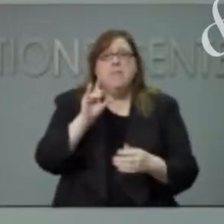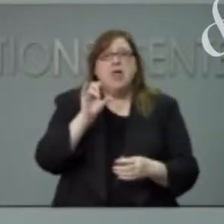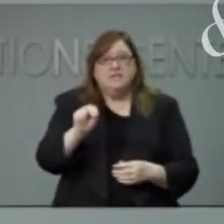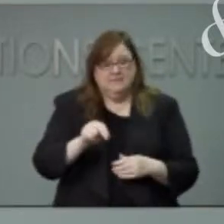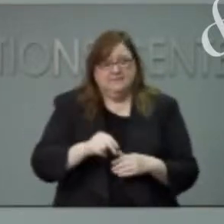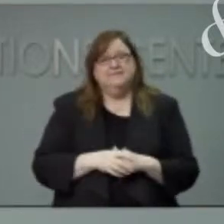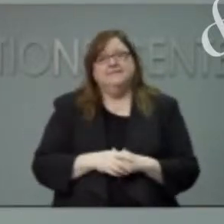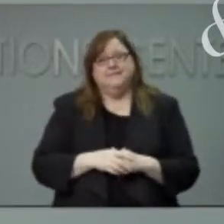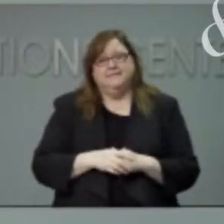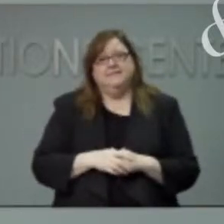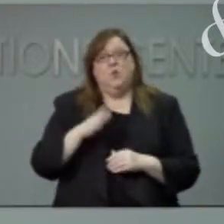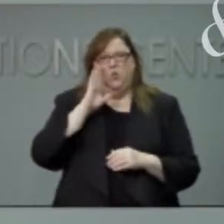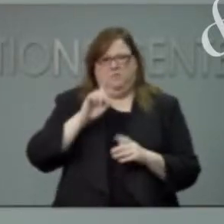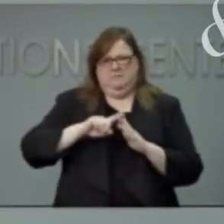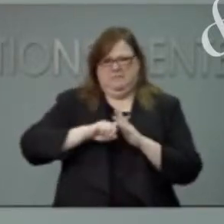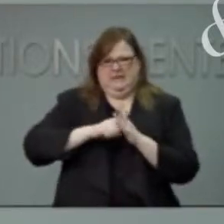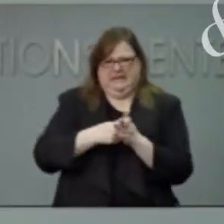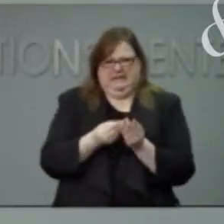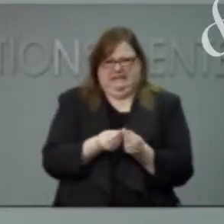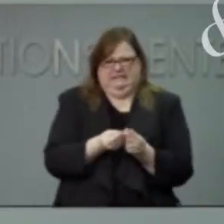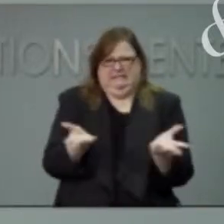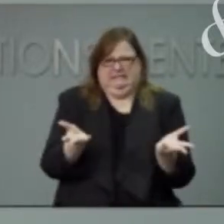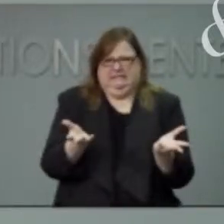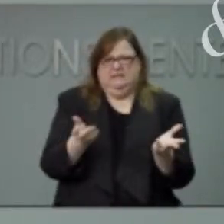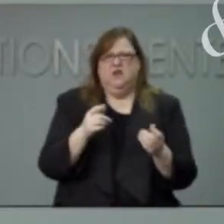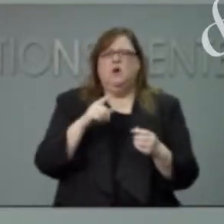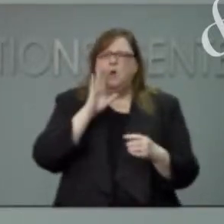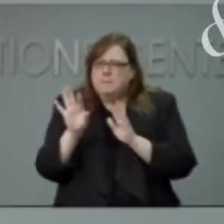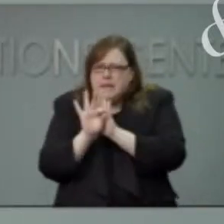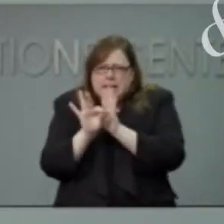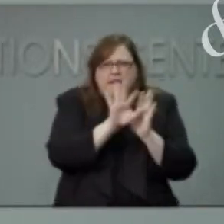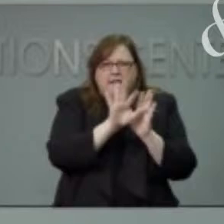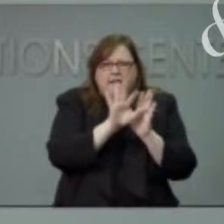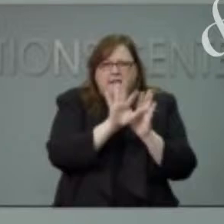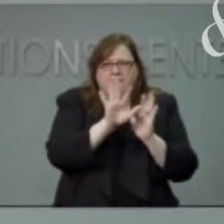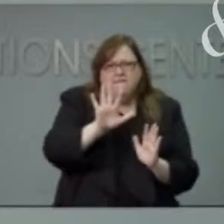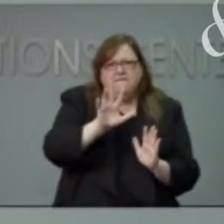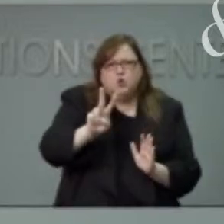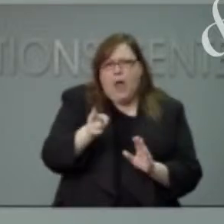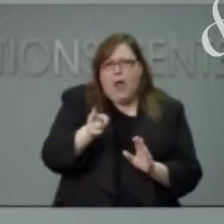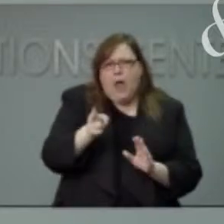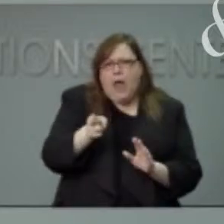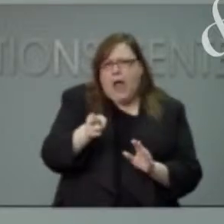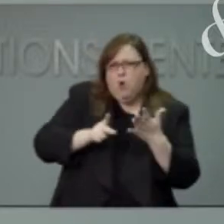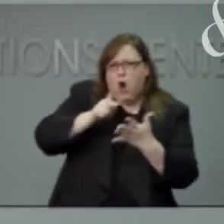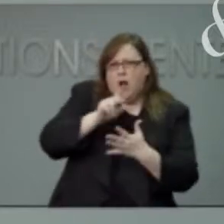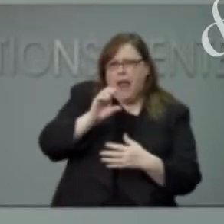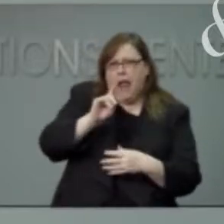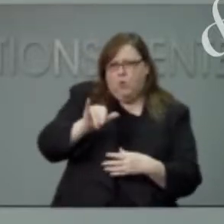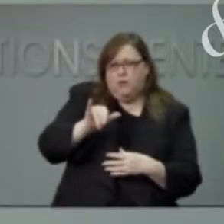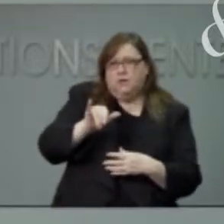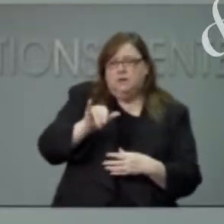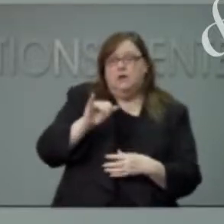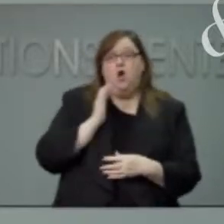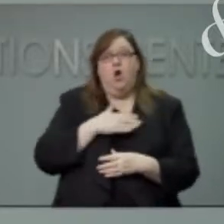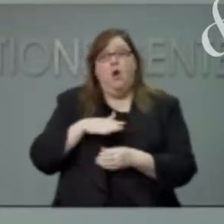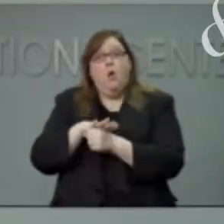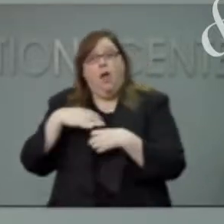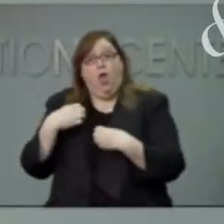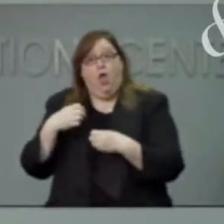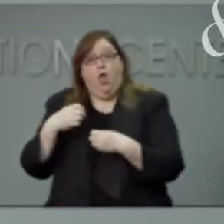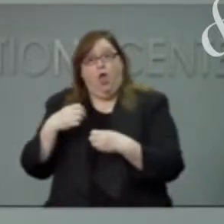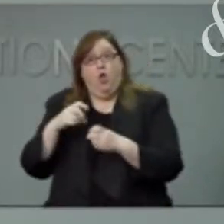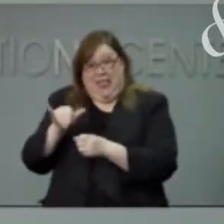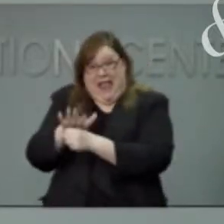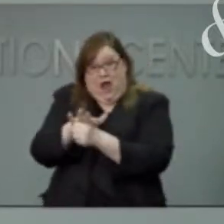counties through our local health departments. These tests are designed to provide a quick result